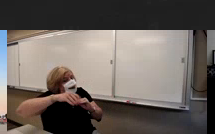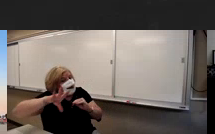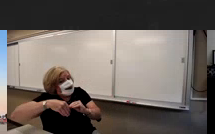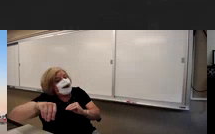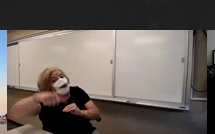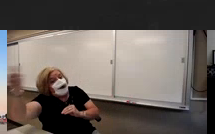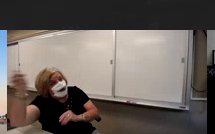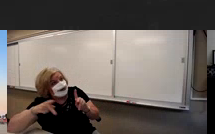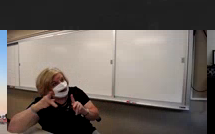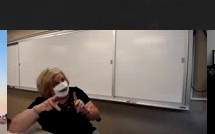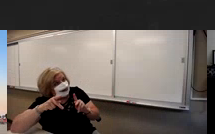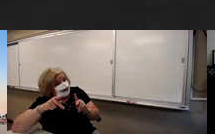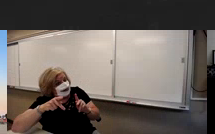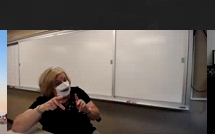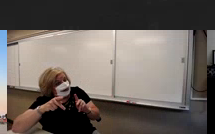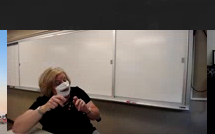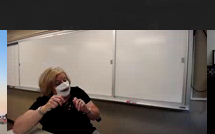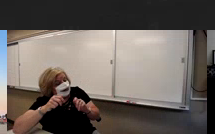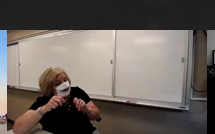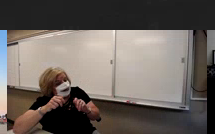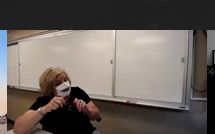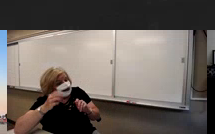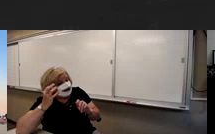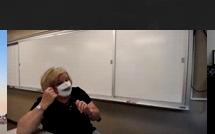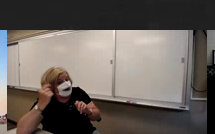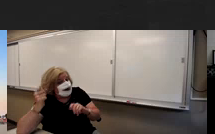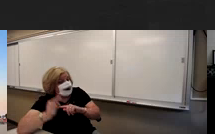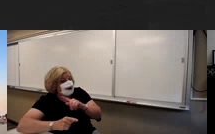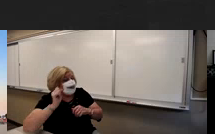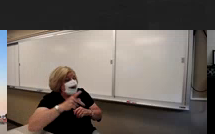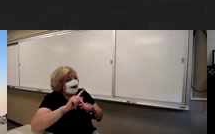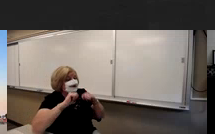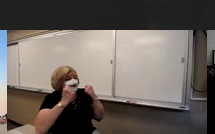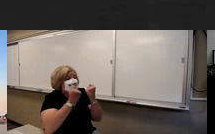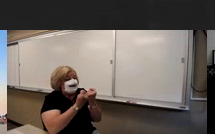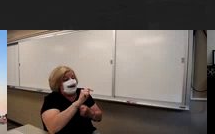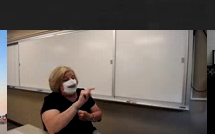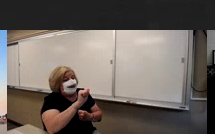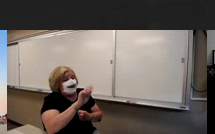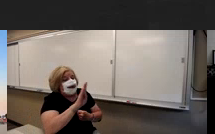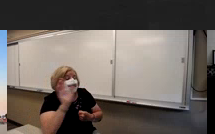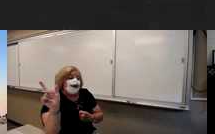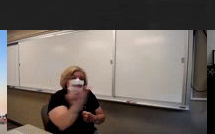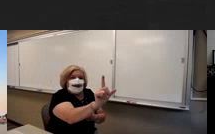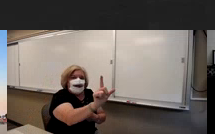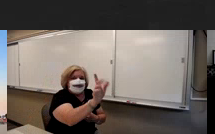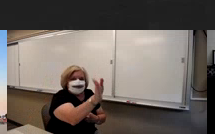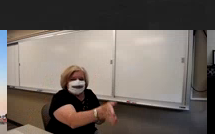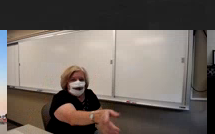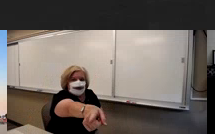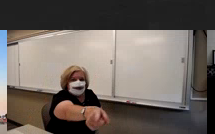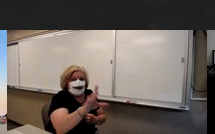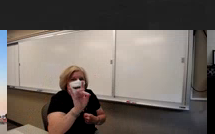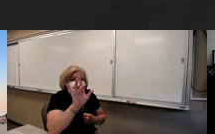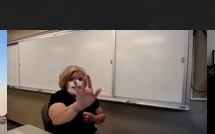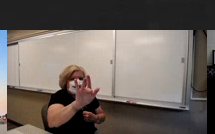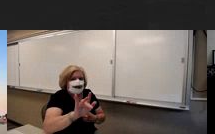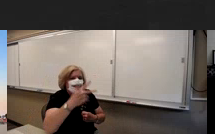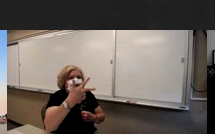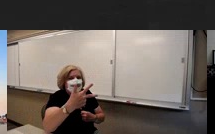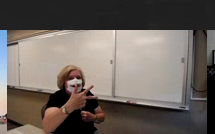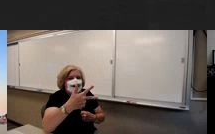people, if I went back to the Teams tab on the left side and click those three